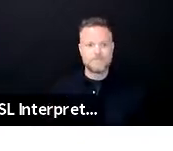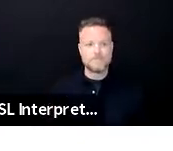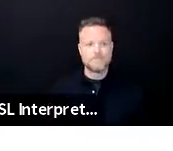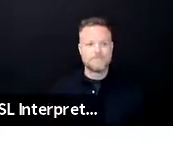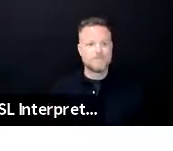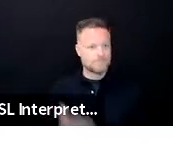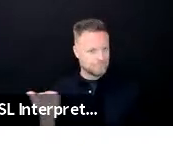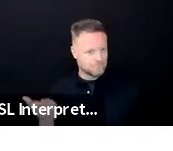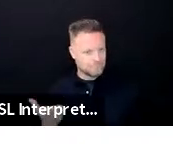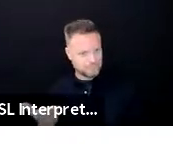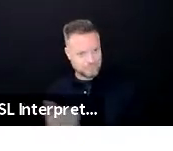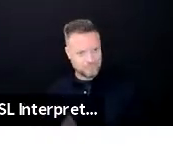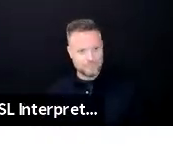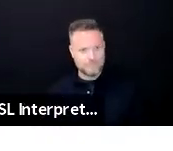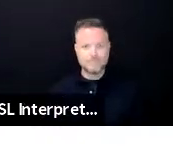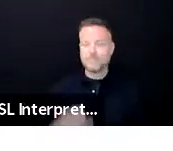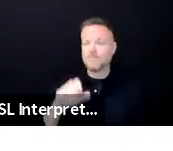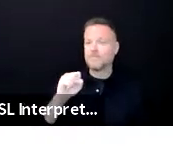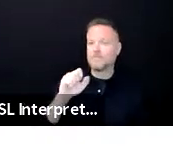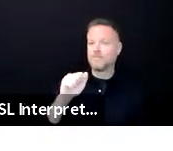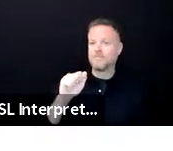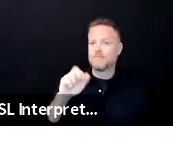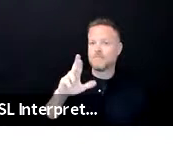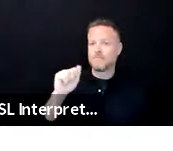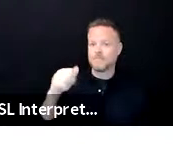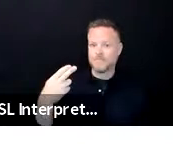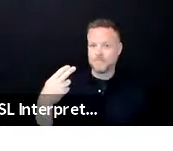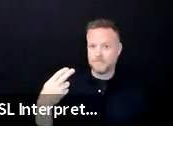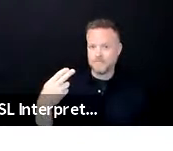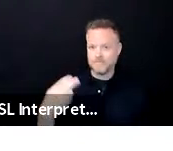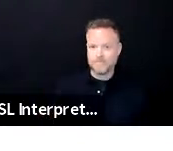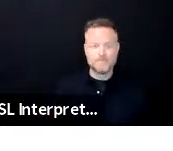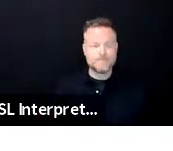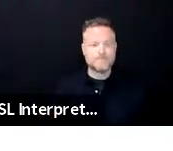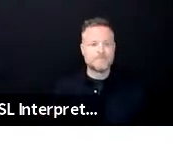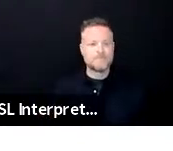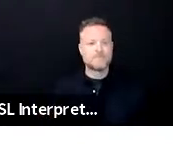Here. Sarah Obermeyer,